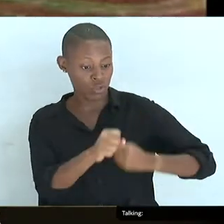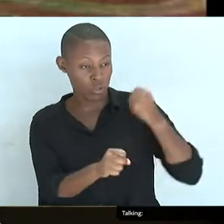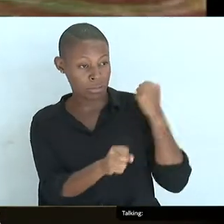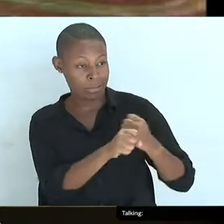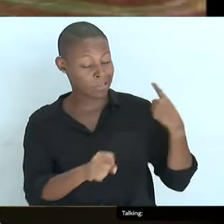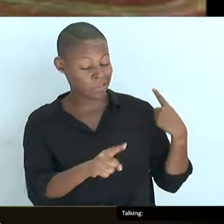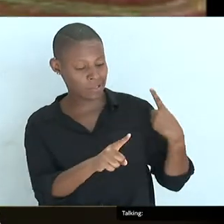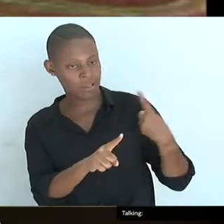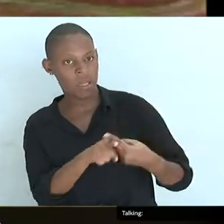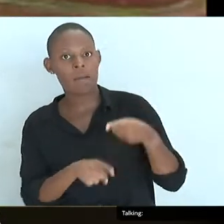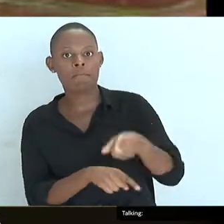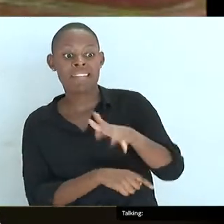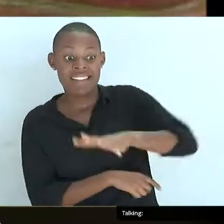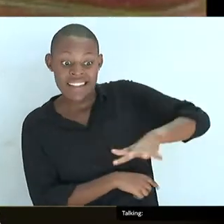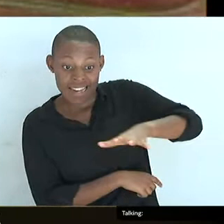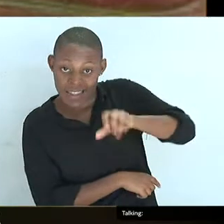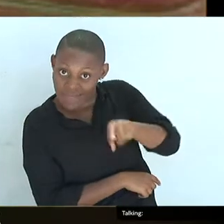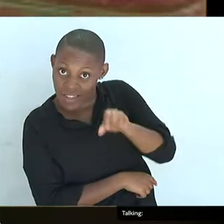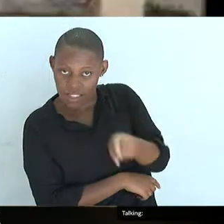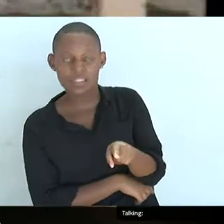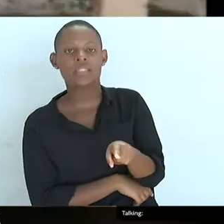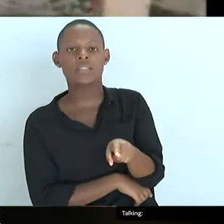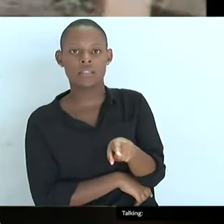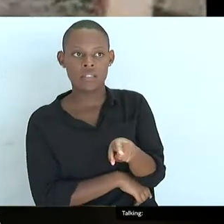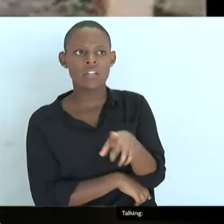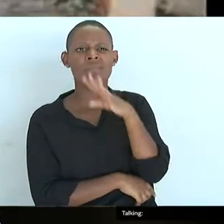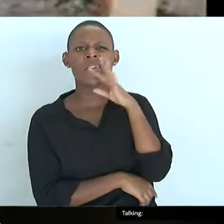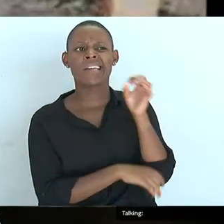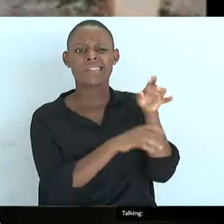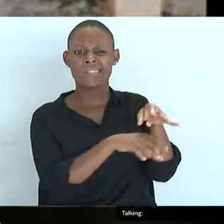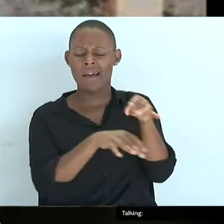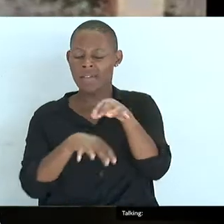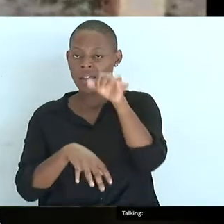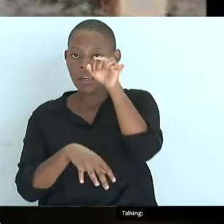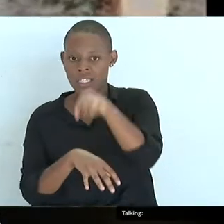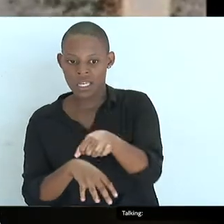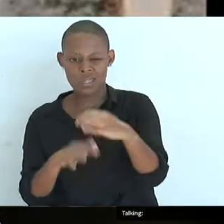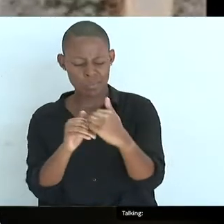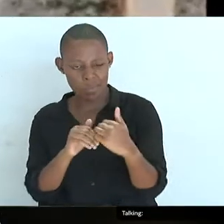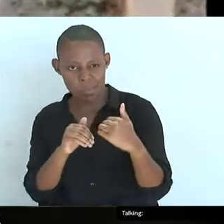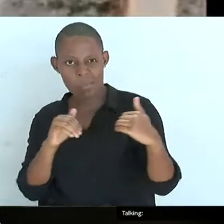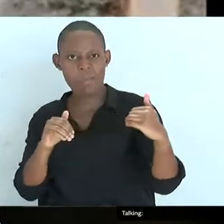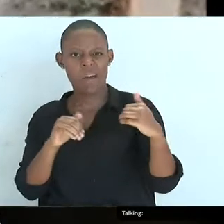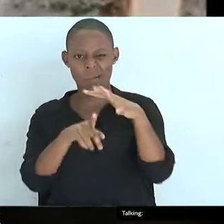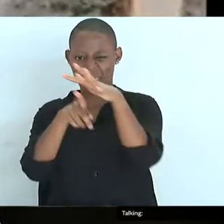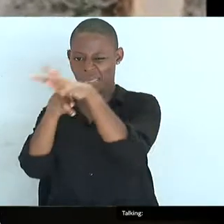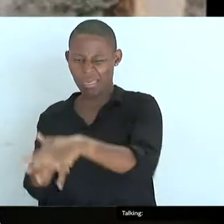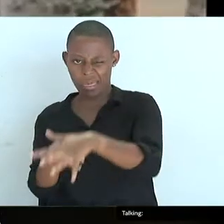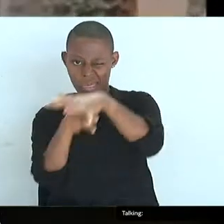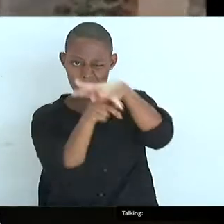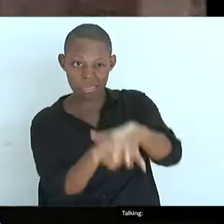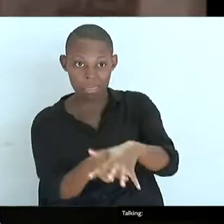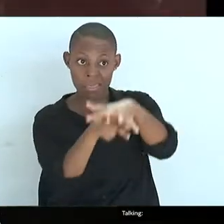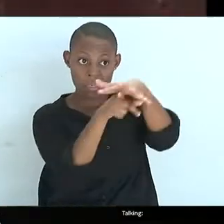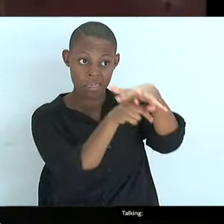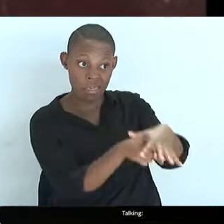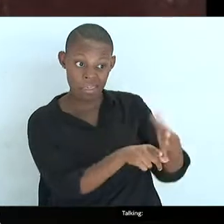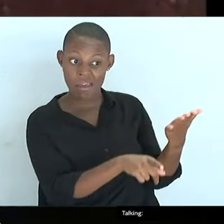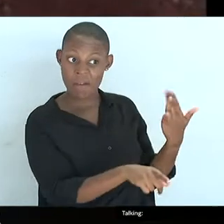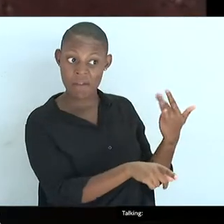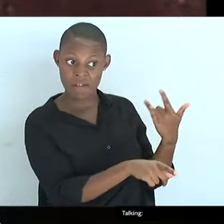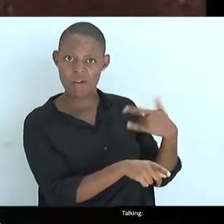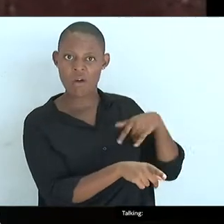home to the Bondo revolts against oppressive colonial and apartheid laws designed to possess the